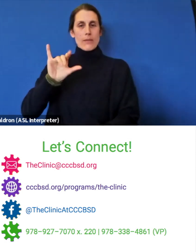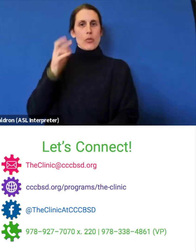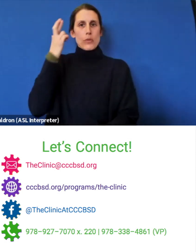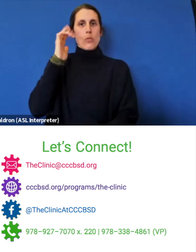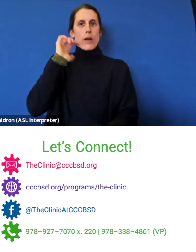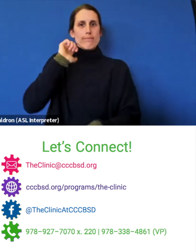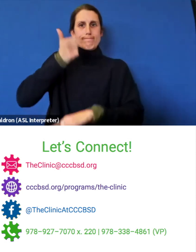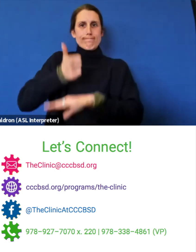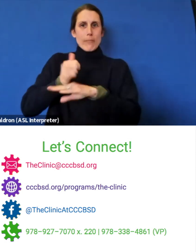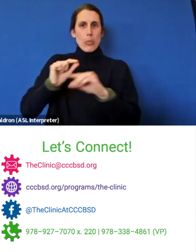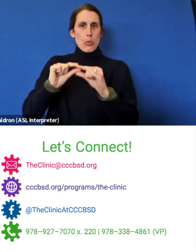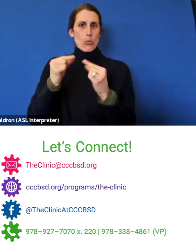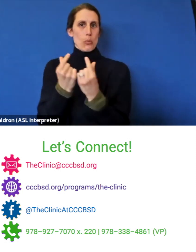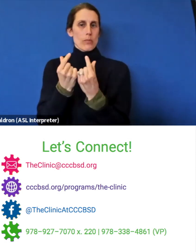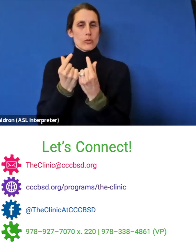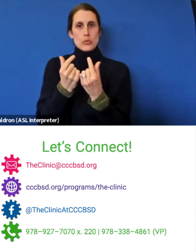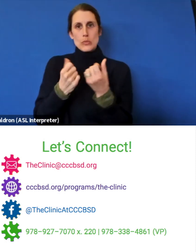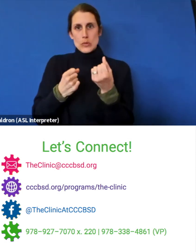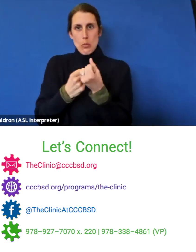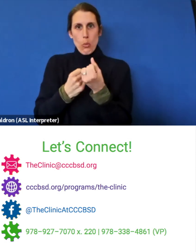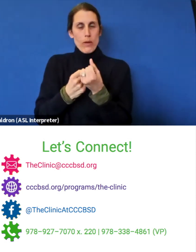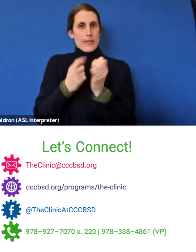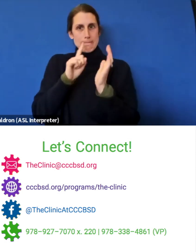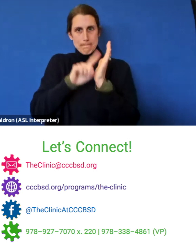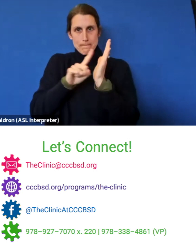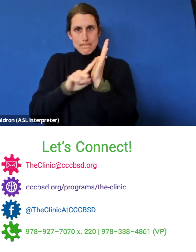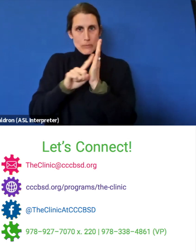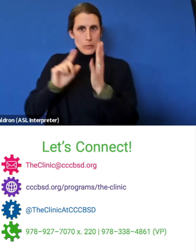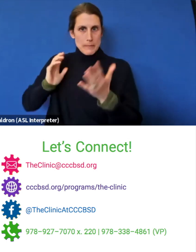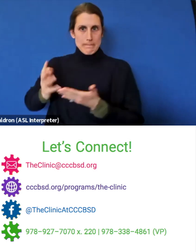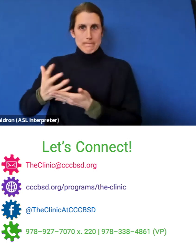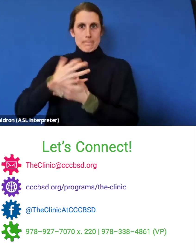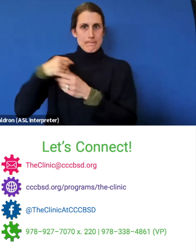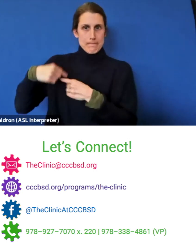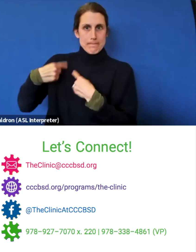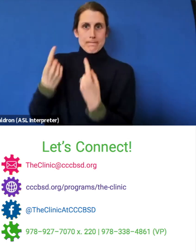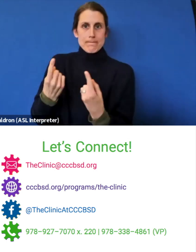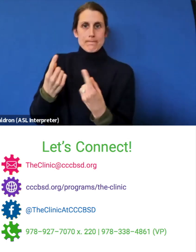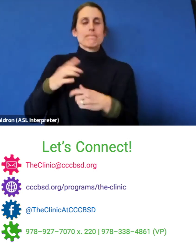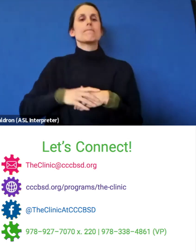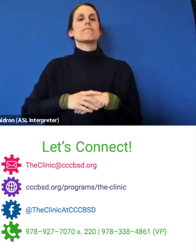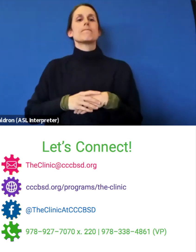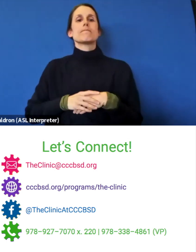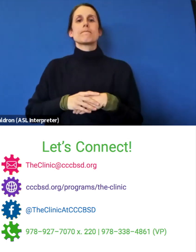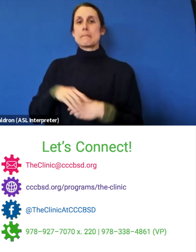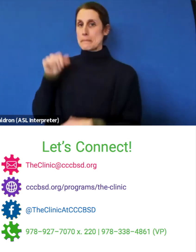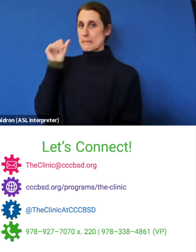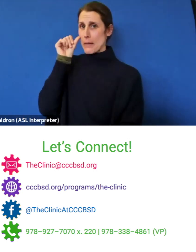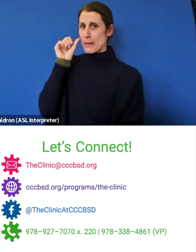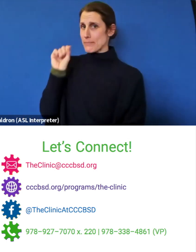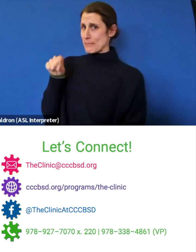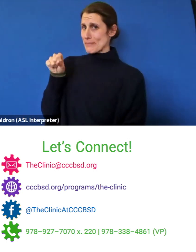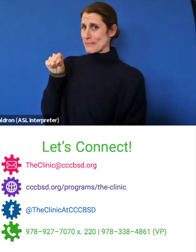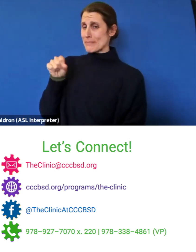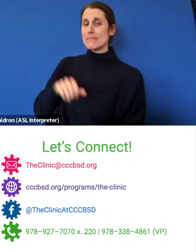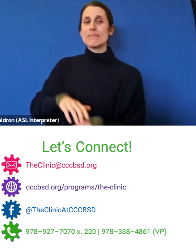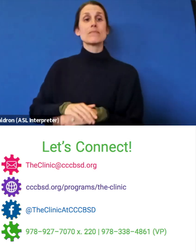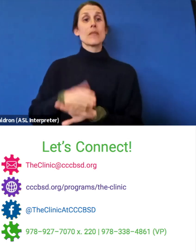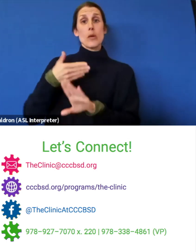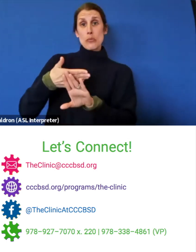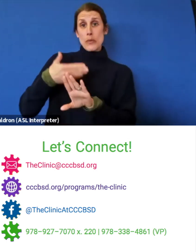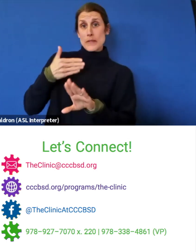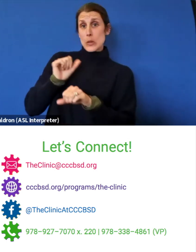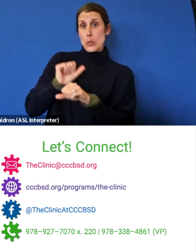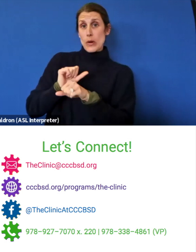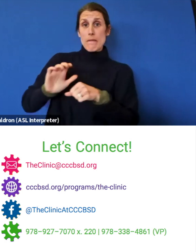to support this work that you've undertaken. Yes, I previously worked primarily full-time as